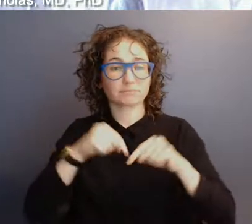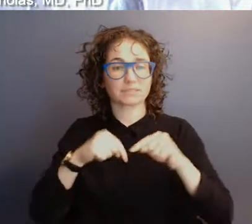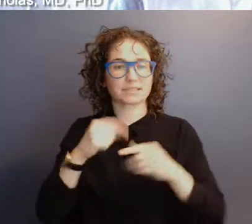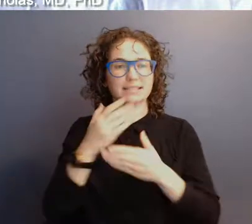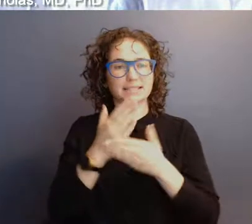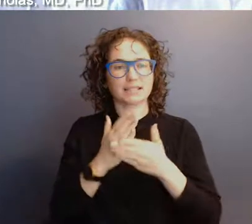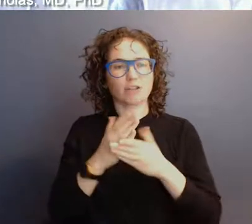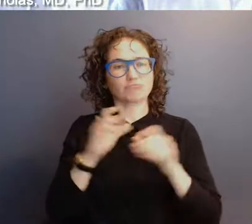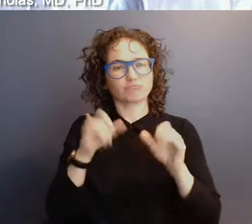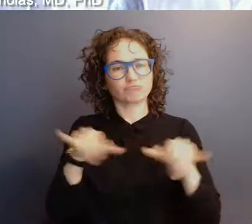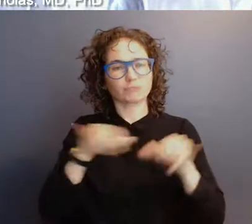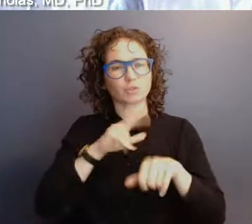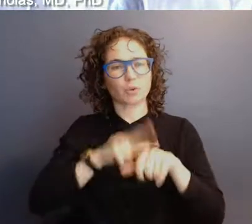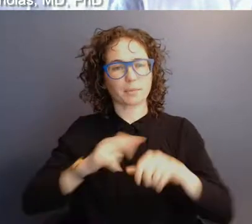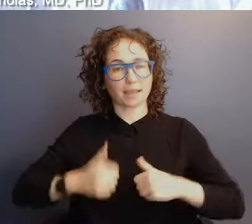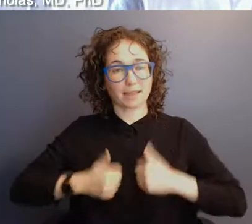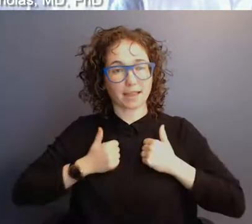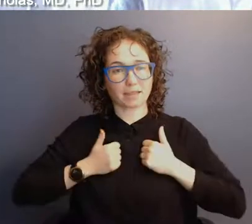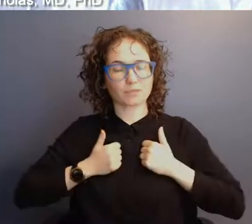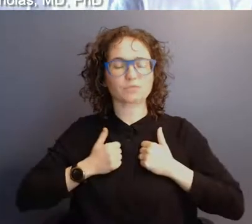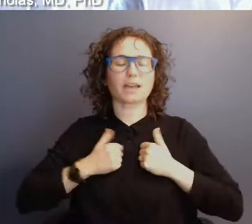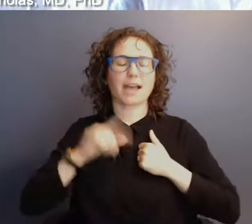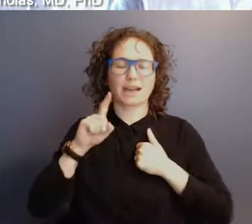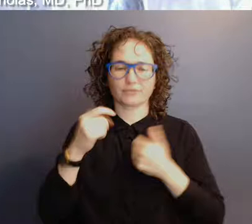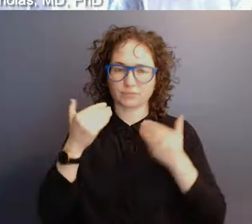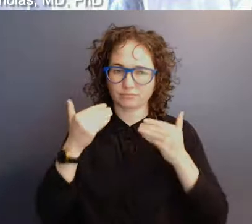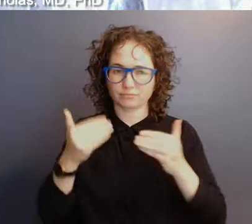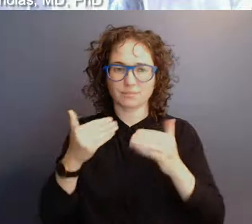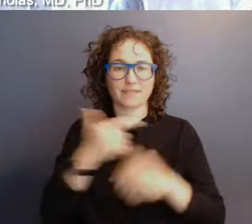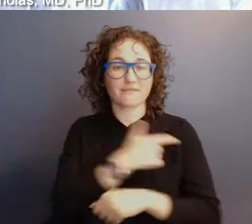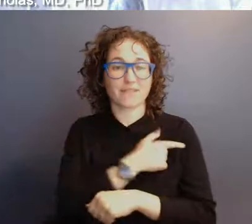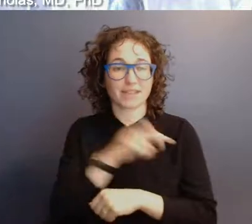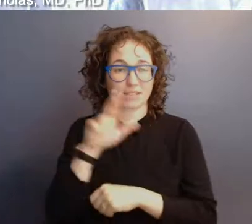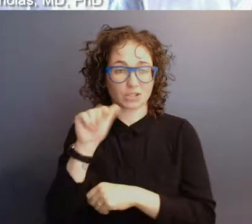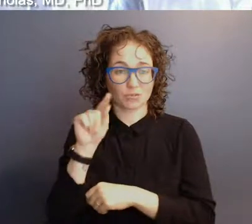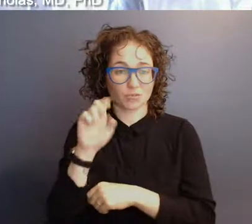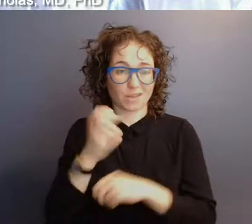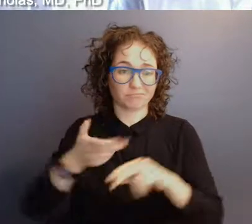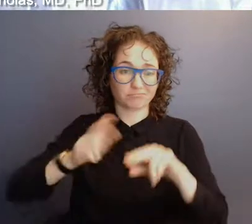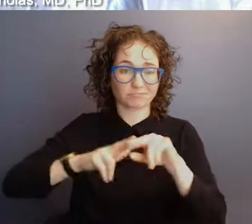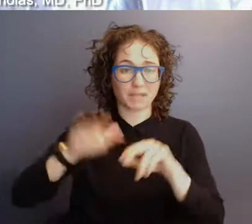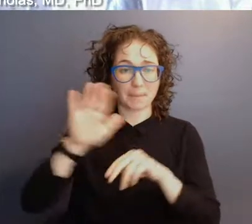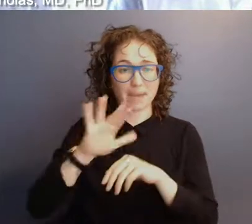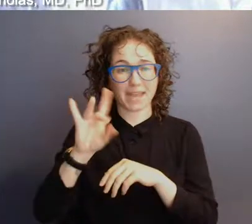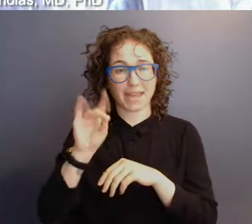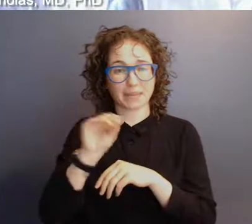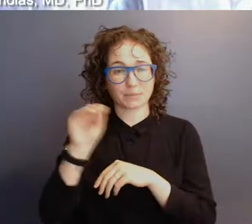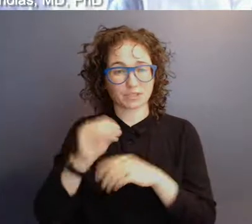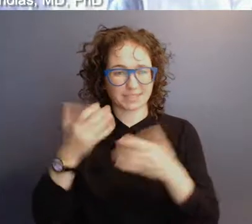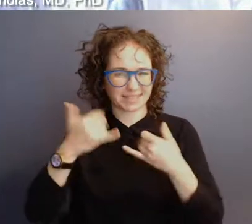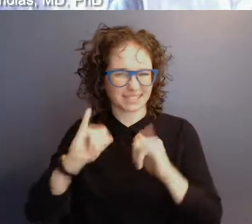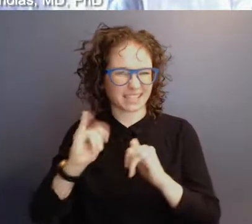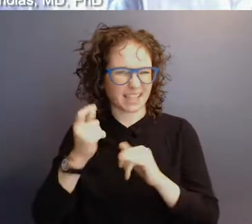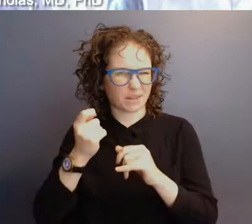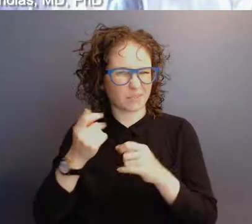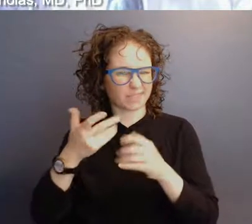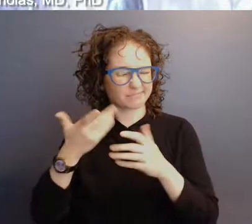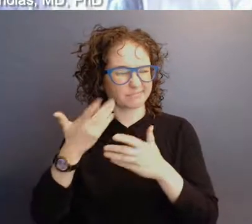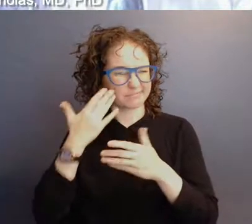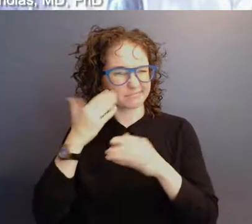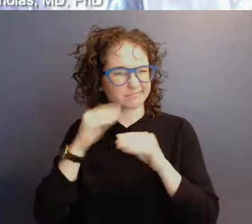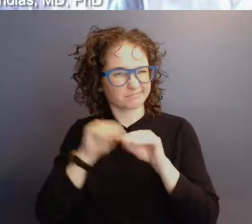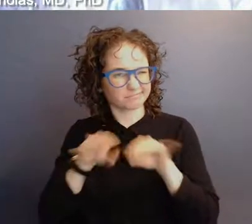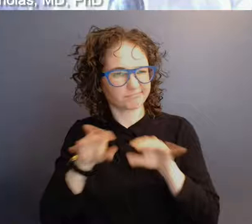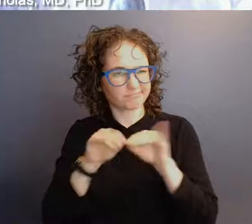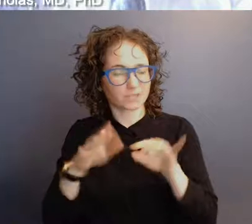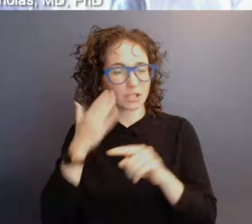normal lives, we've got to get these vaccination rates to about 80%. So we still have a little ways to go when we're talking about 30%